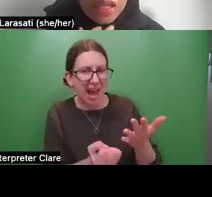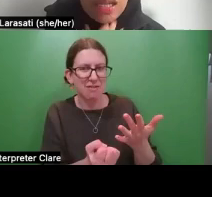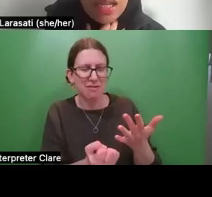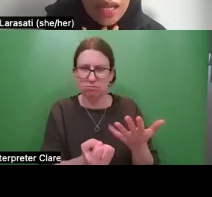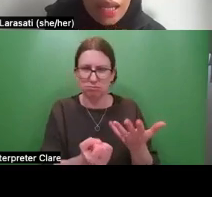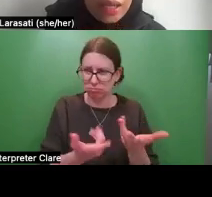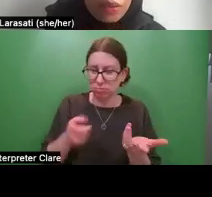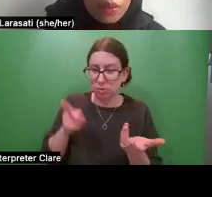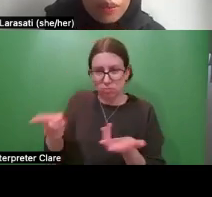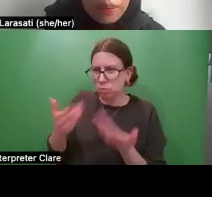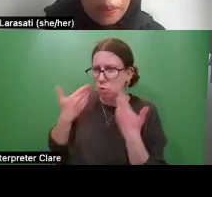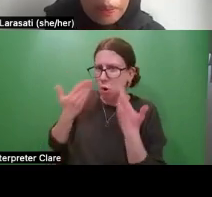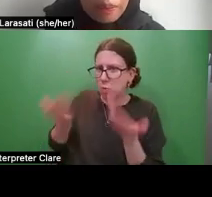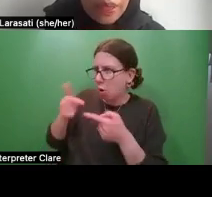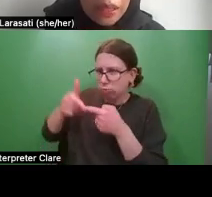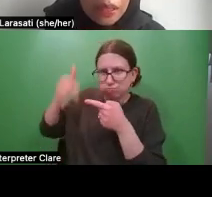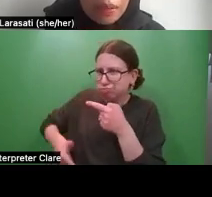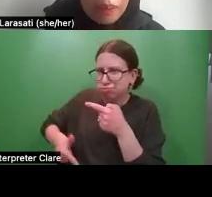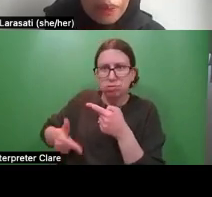rationality. And when